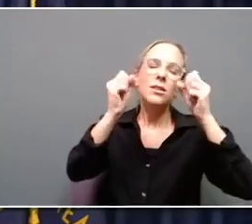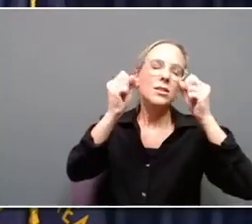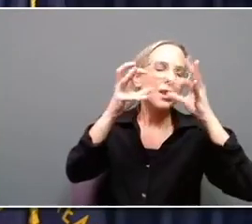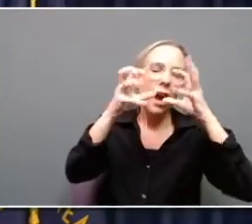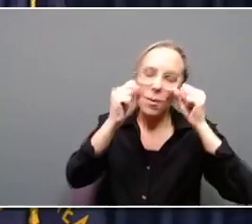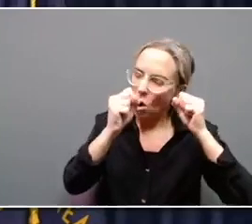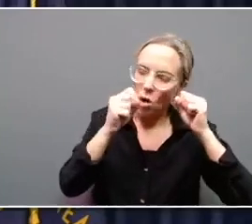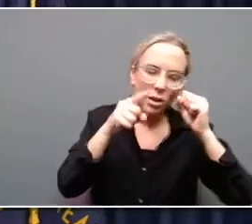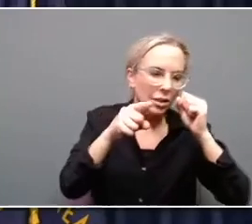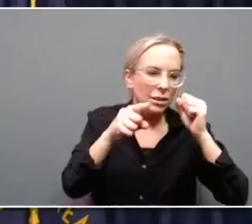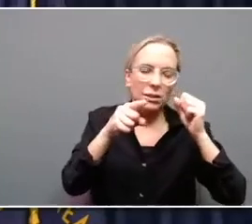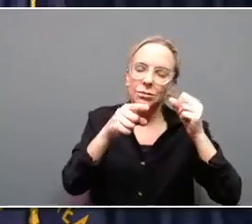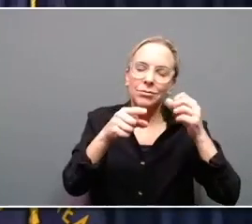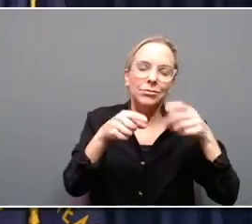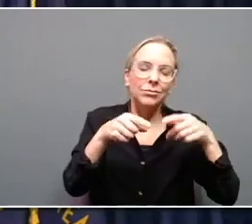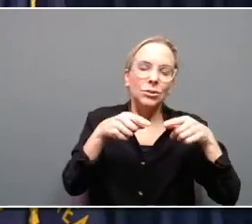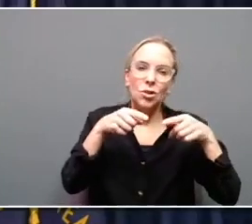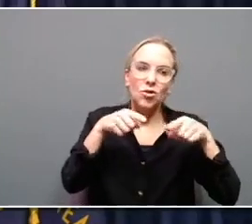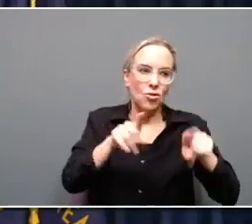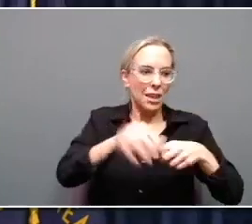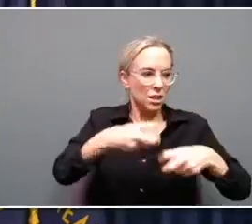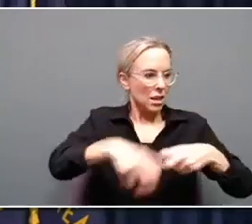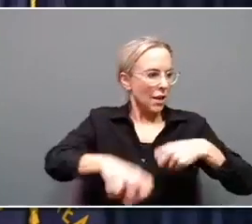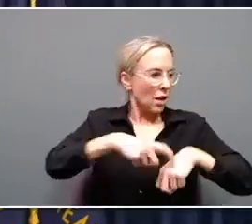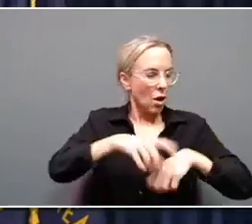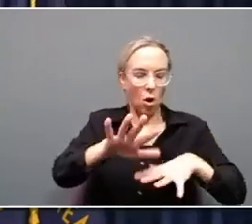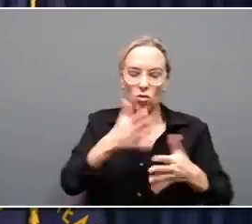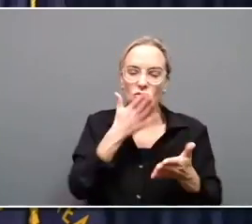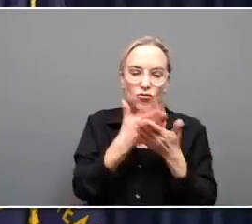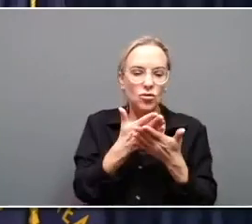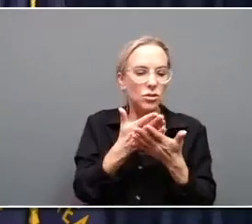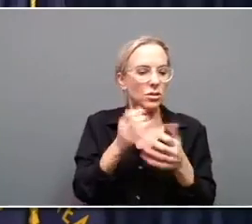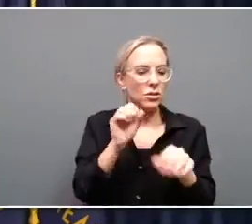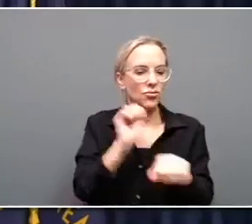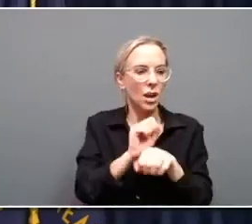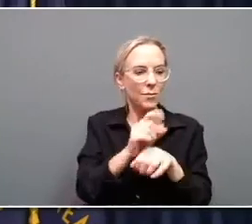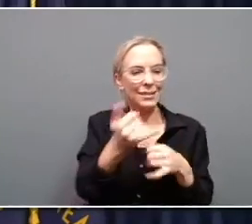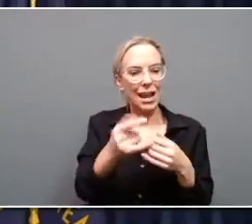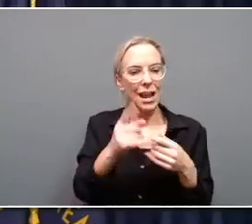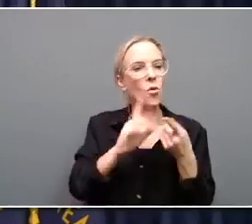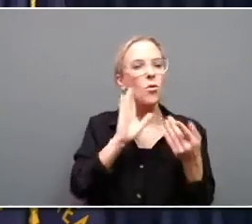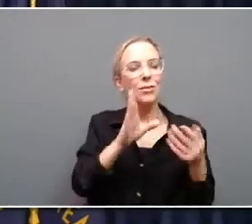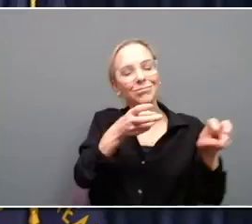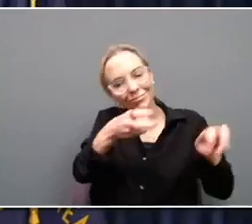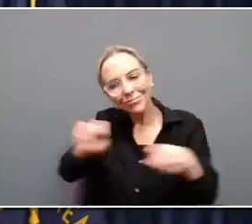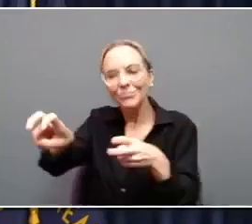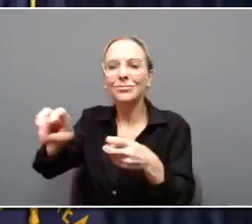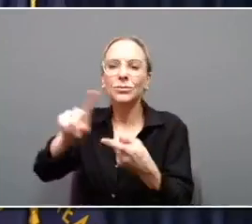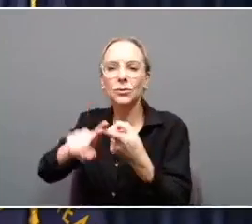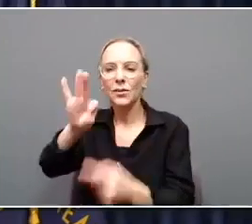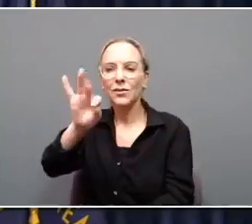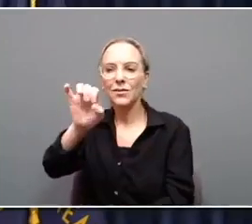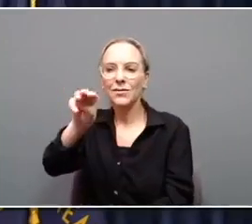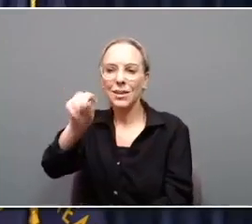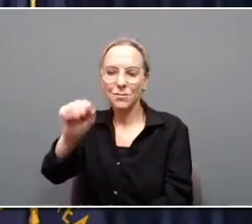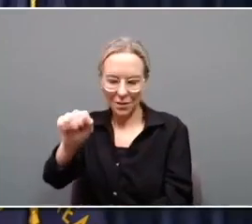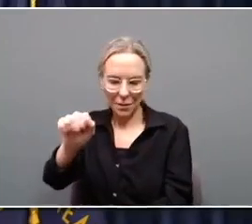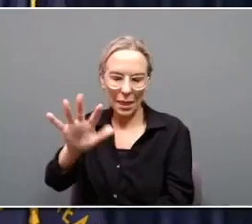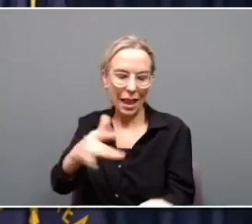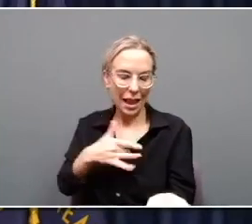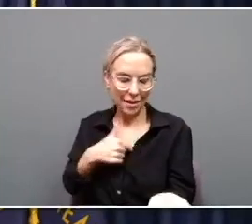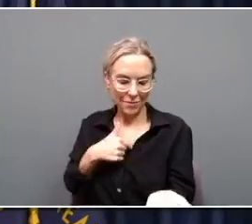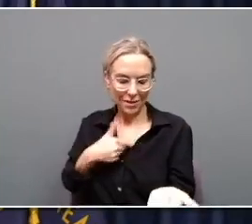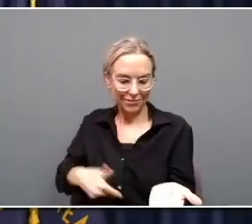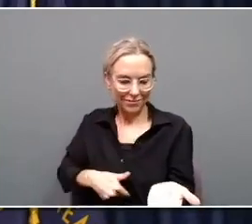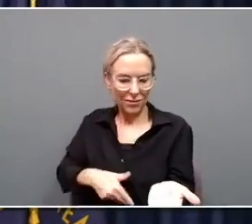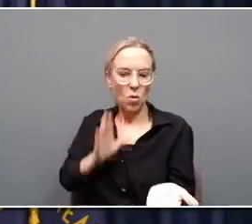incredible, and he did such a good job that he's going to work for FEMA this coming Monday. I believe that it's going to help the federal government